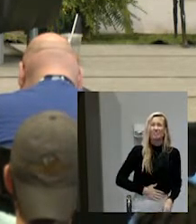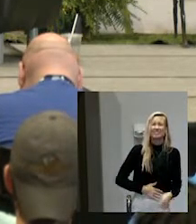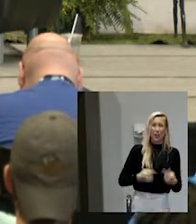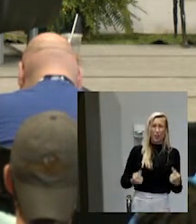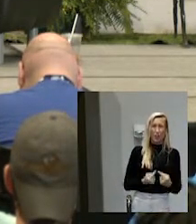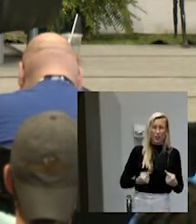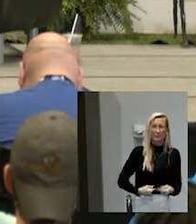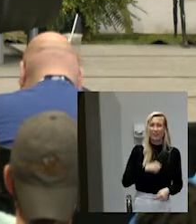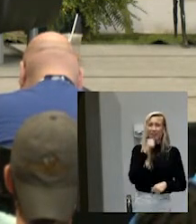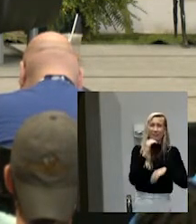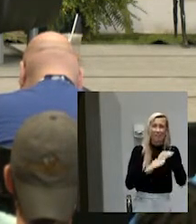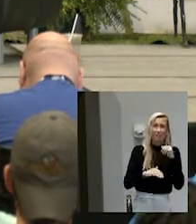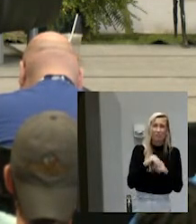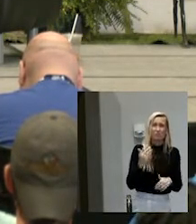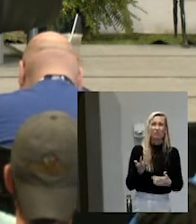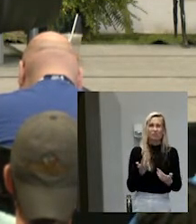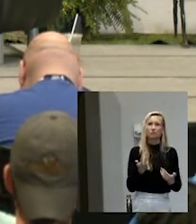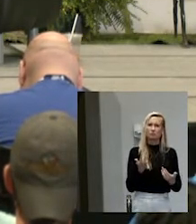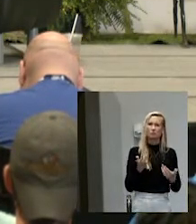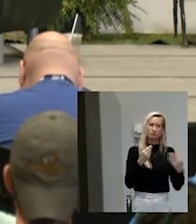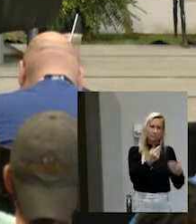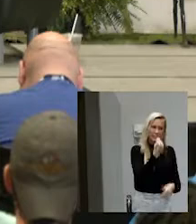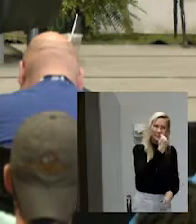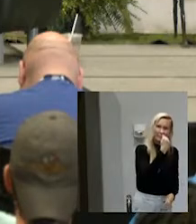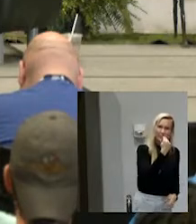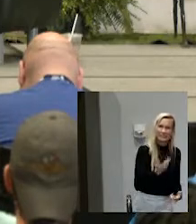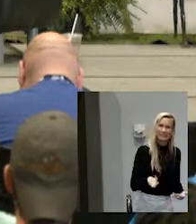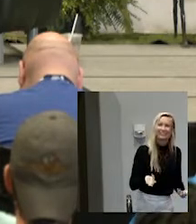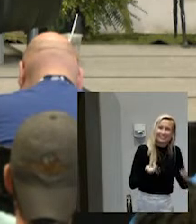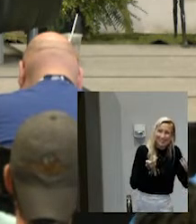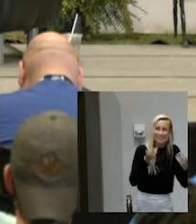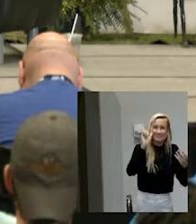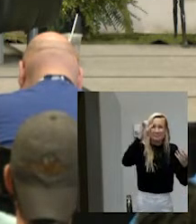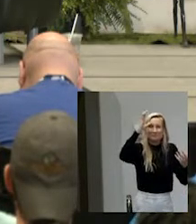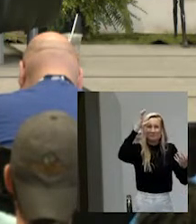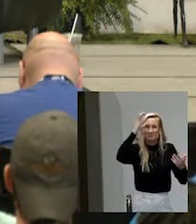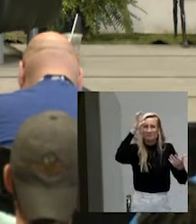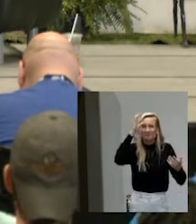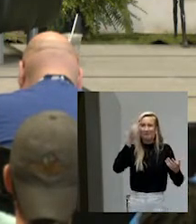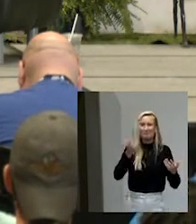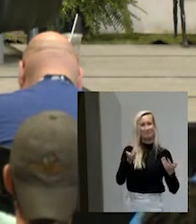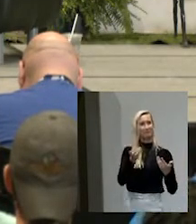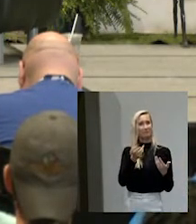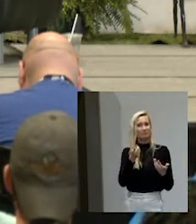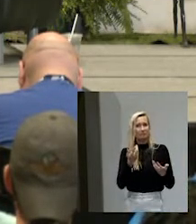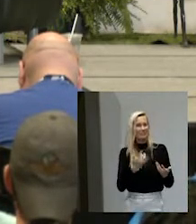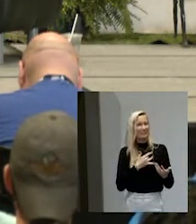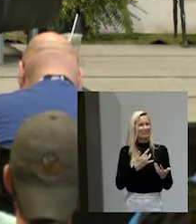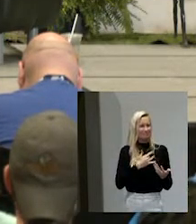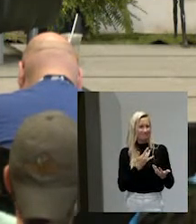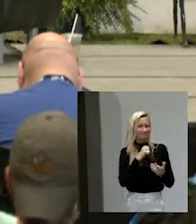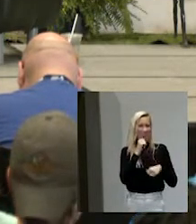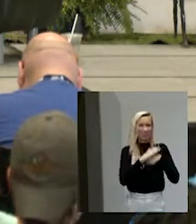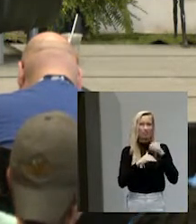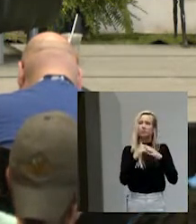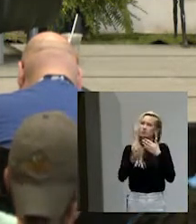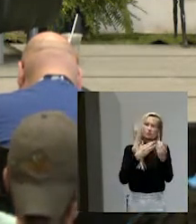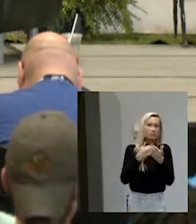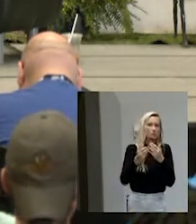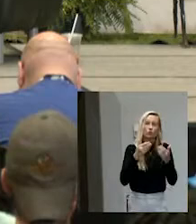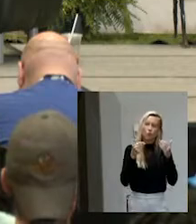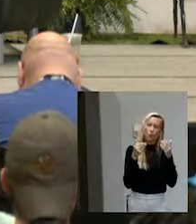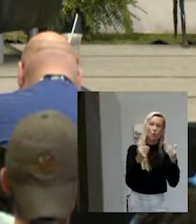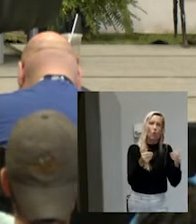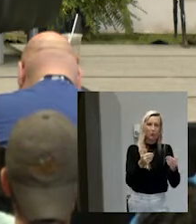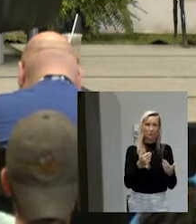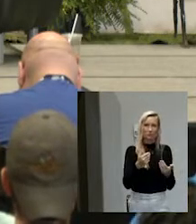like my old boss said to me once, it's just experience uncomfort and then you're gonna learn things. I've said